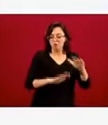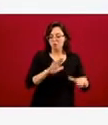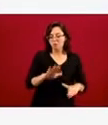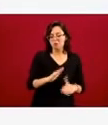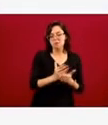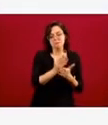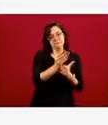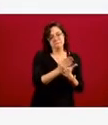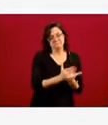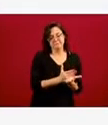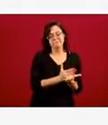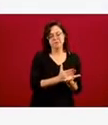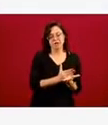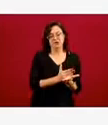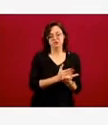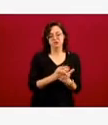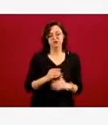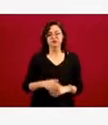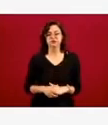proneness to